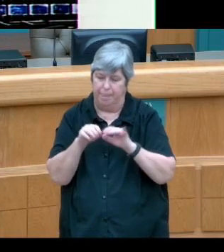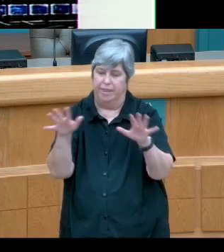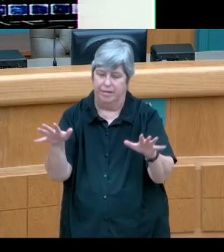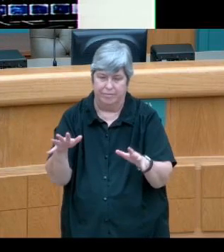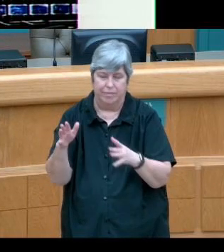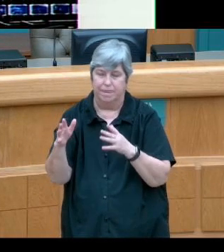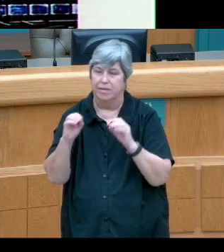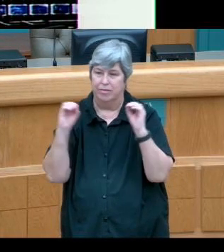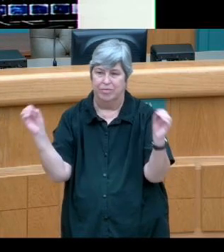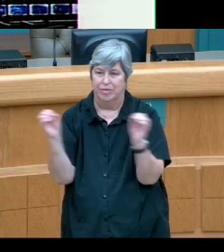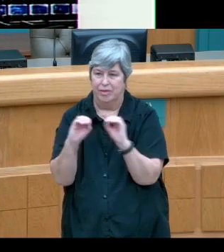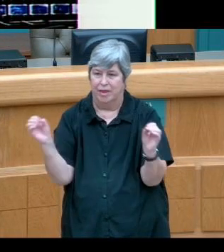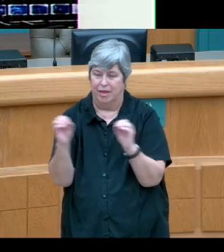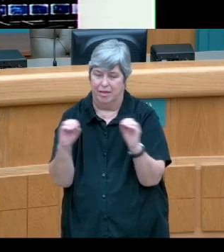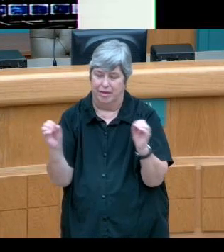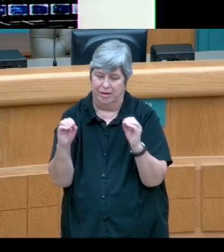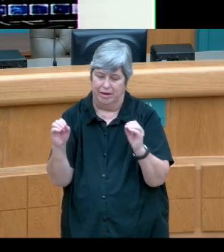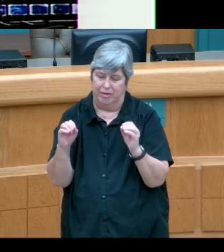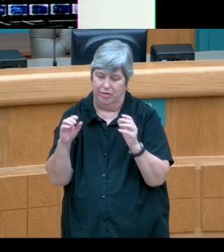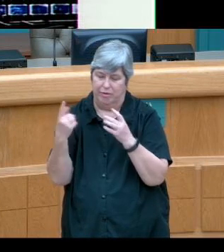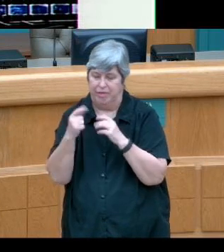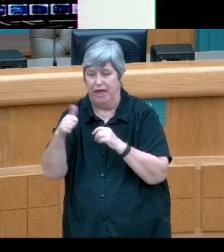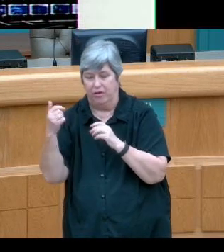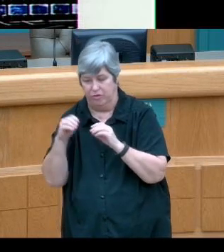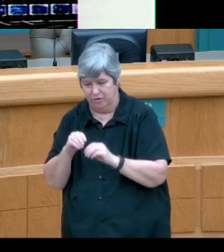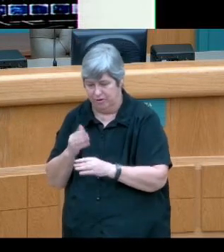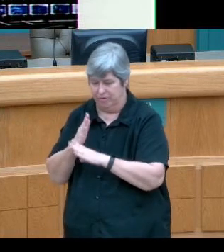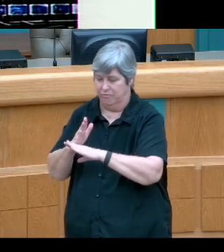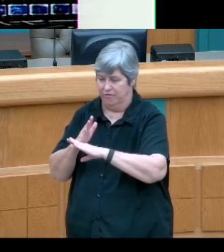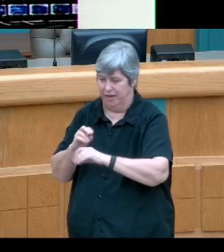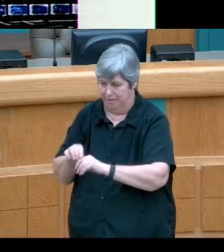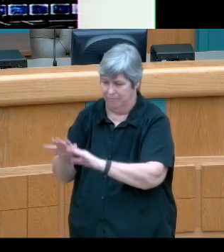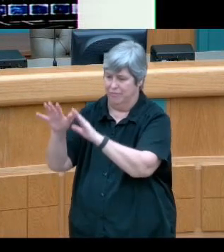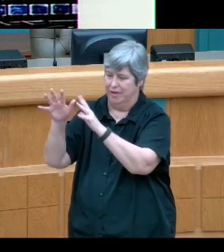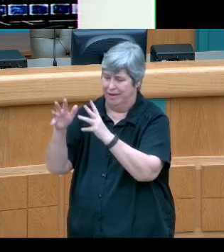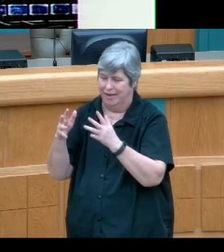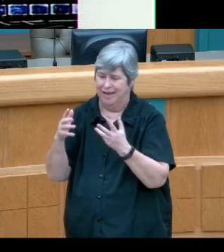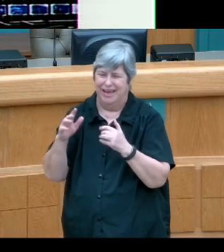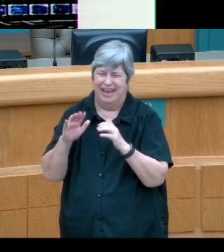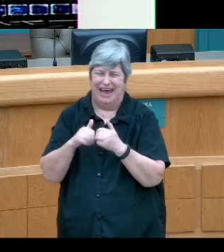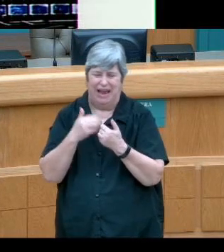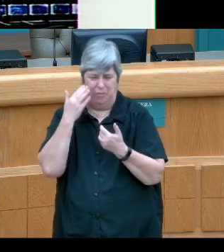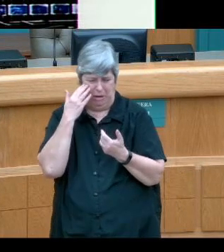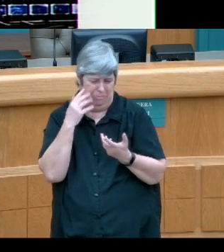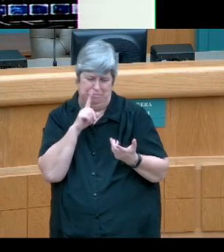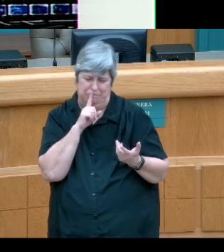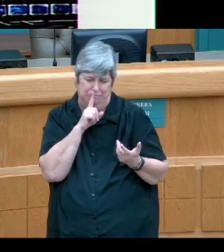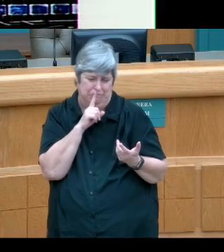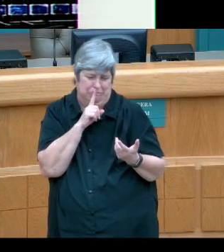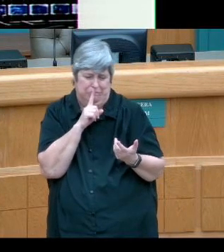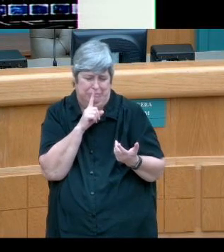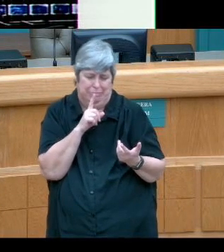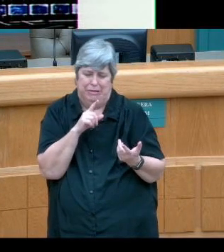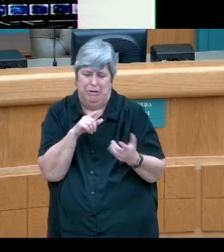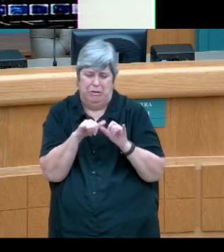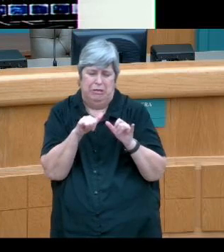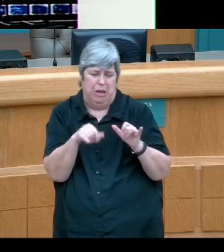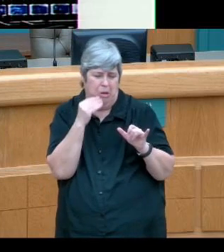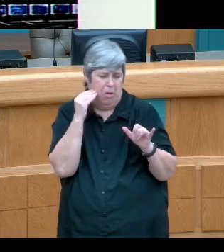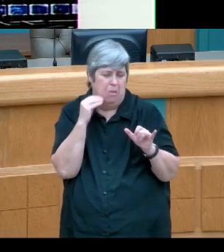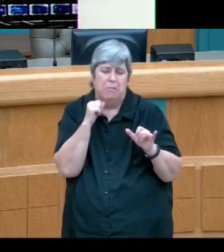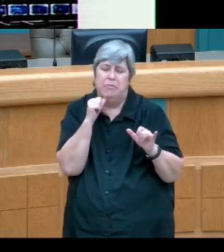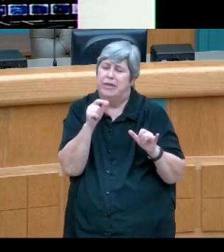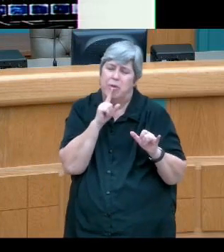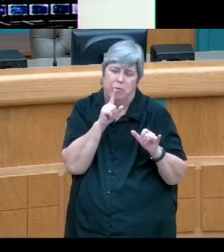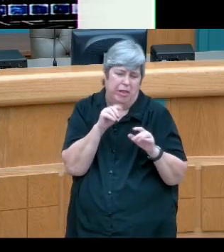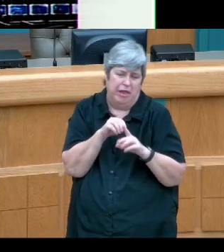from COVID-19 taking off again in the community? Or how do we know that really there wasn't that much effect on the transmission rate